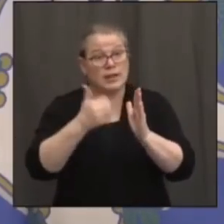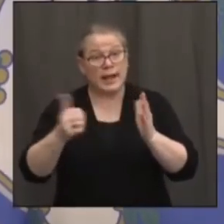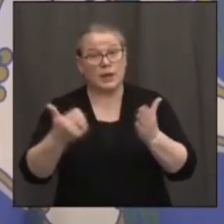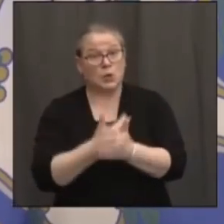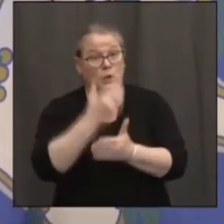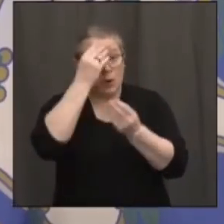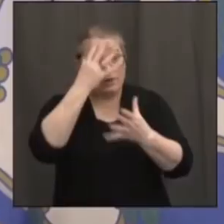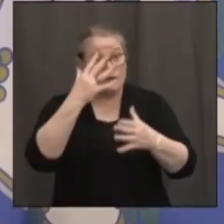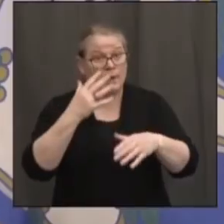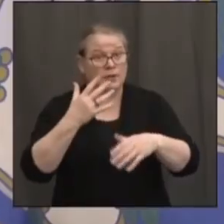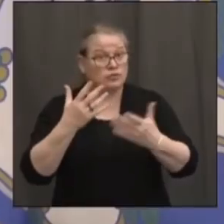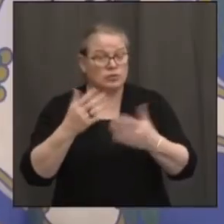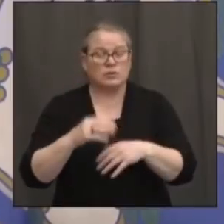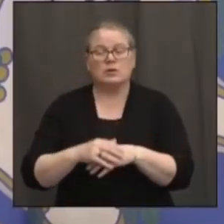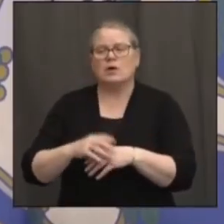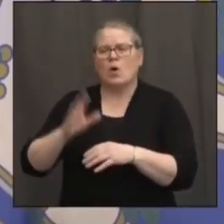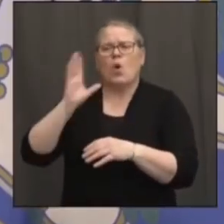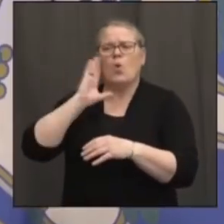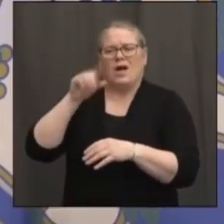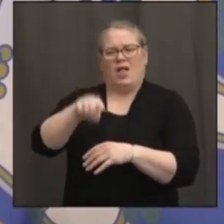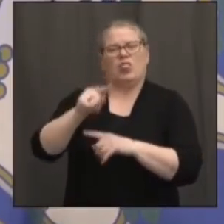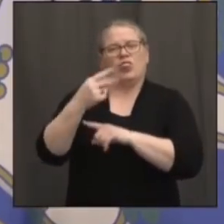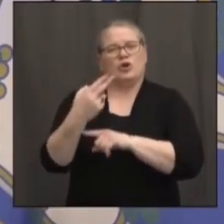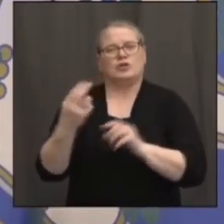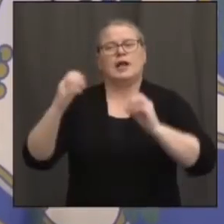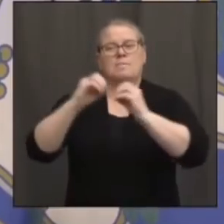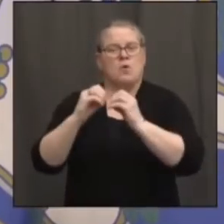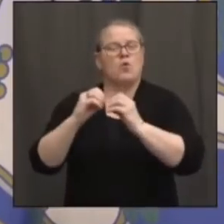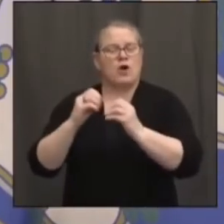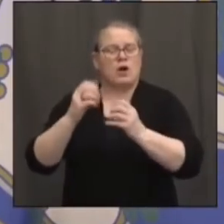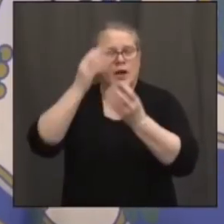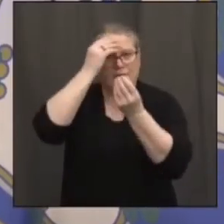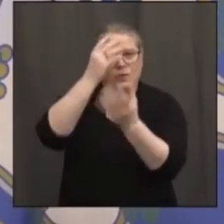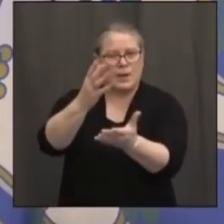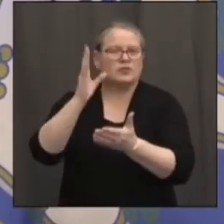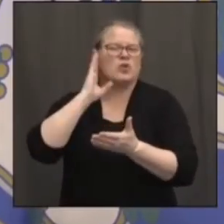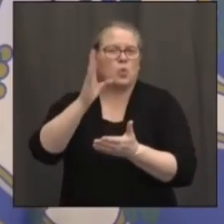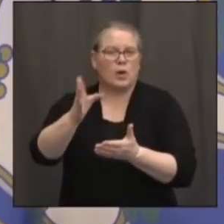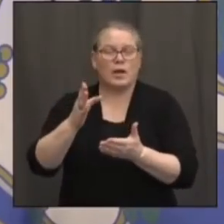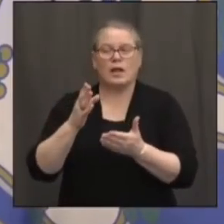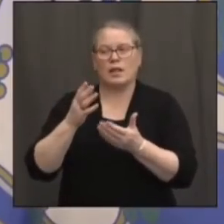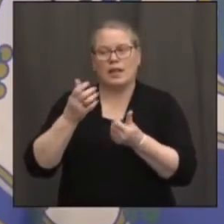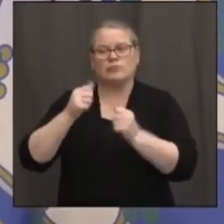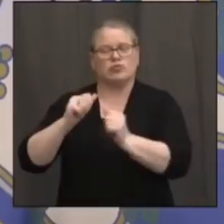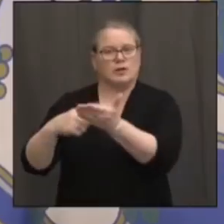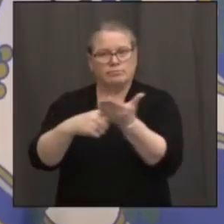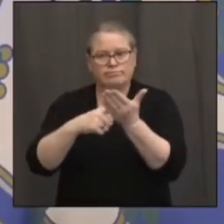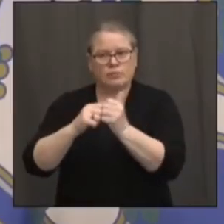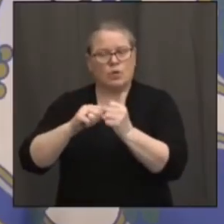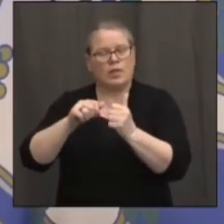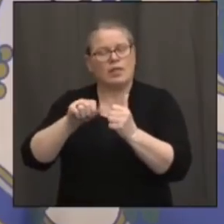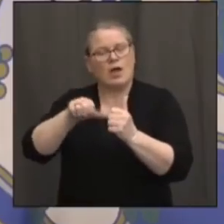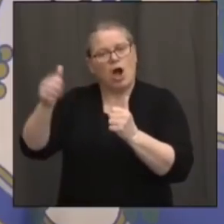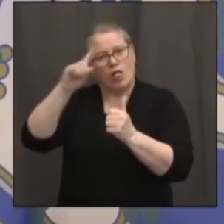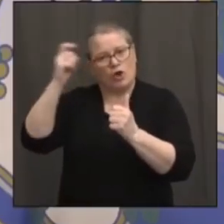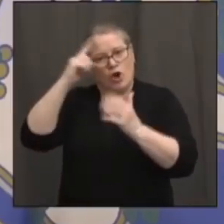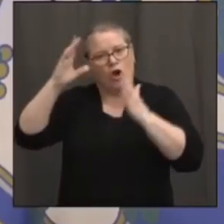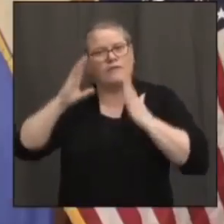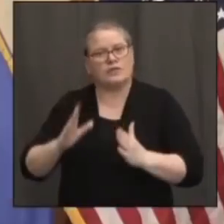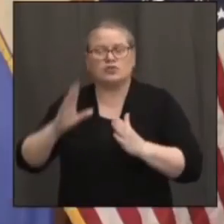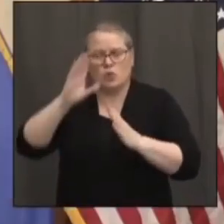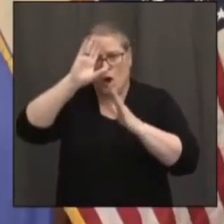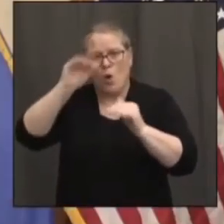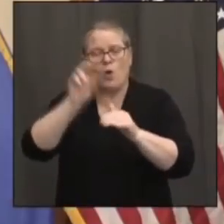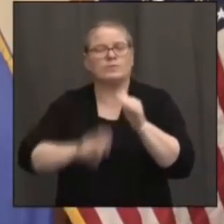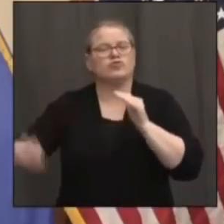but we'll be opening up the travel a little bit more, trying to get some confirmation from my fellow governors. Okay, thank you.